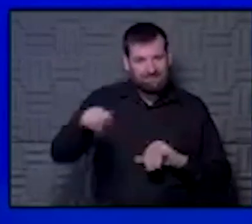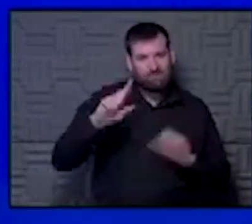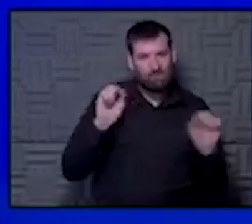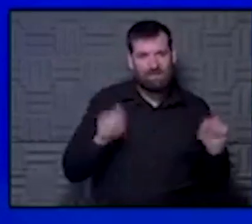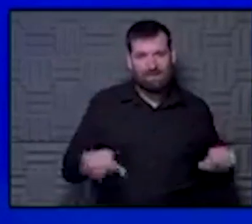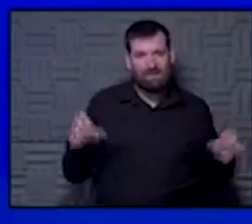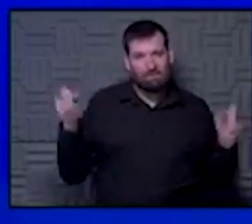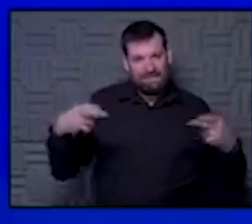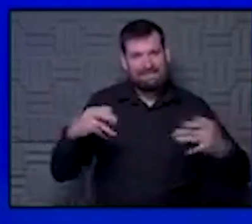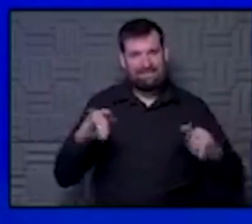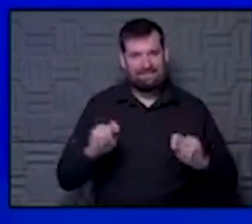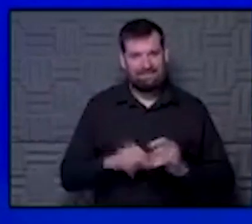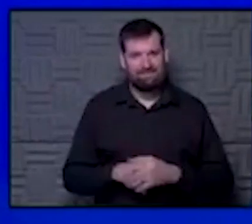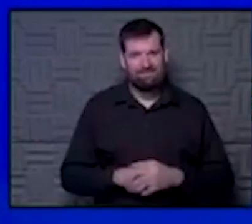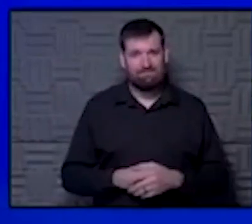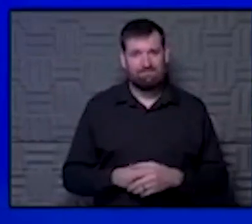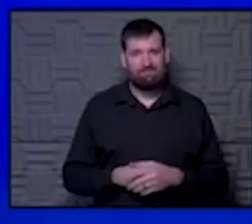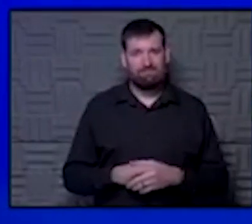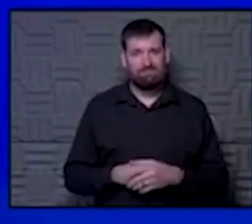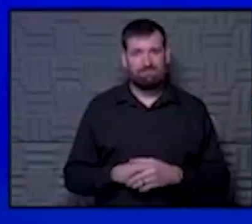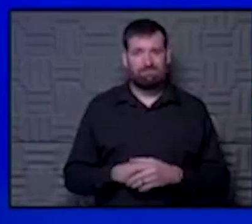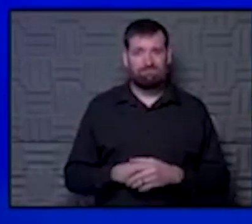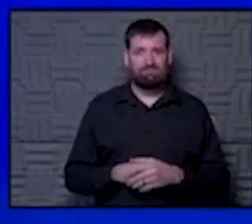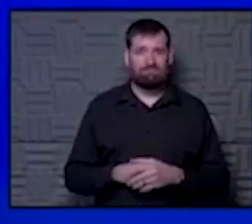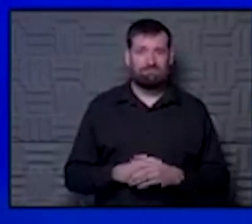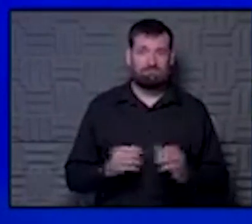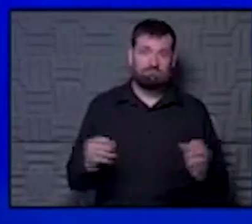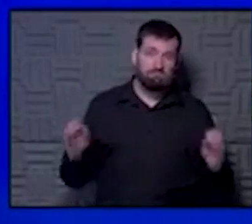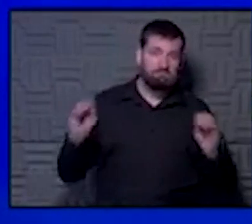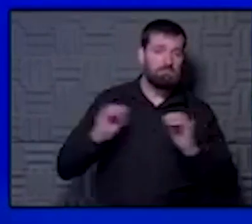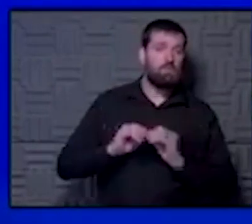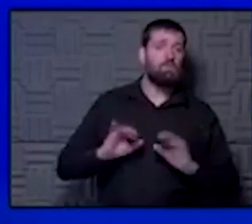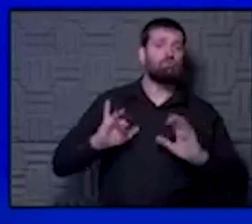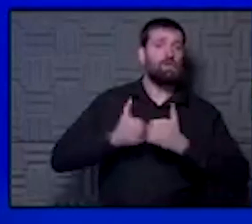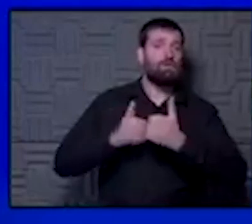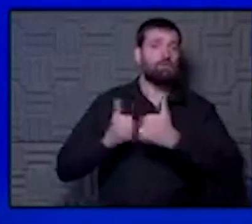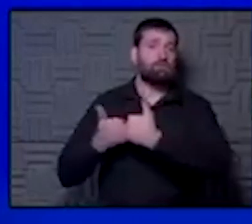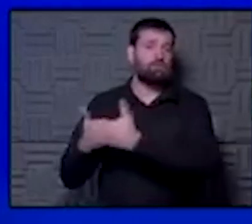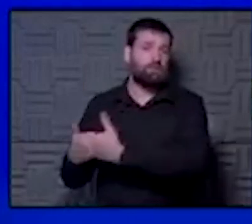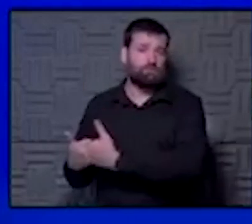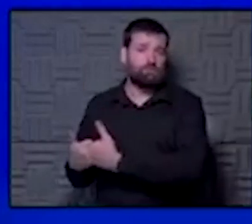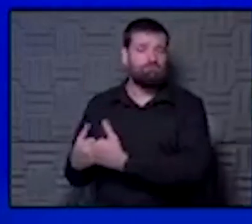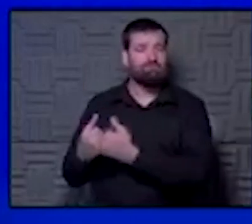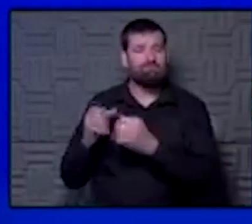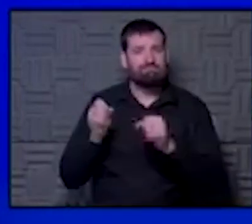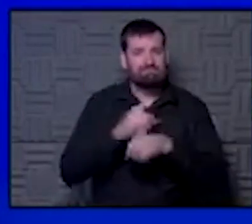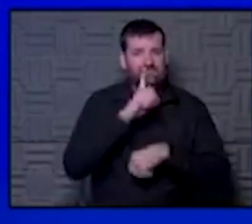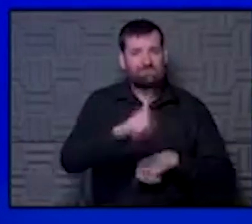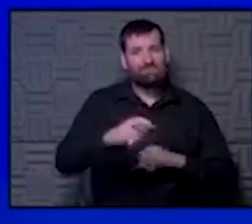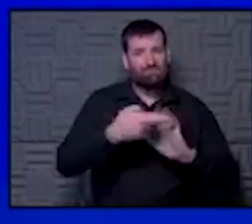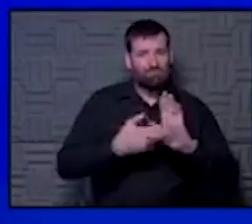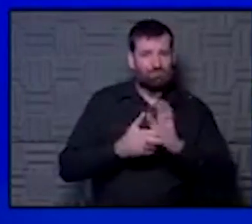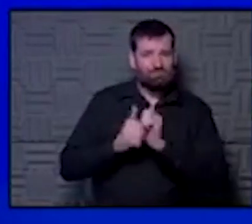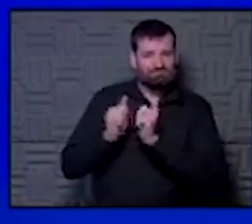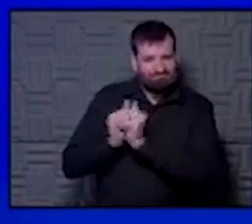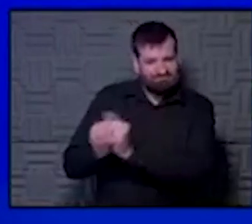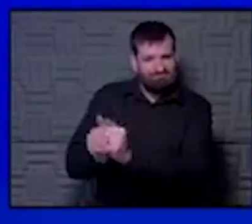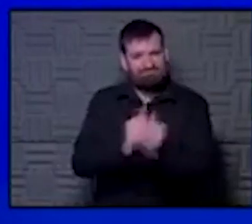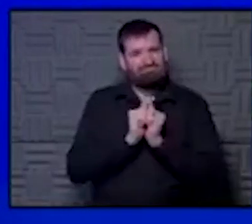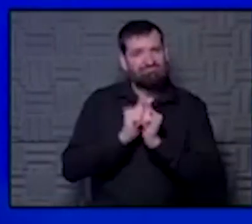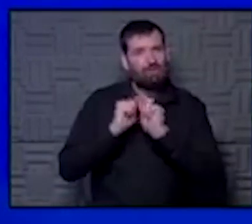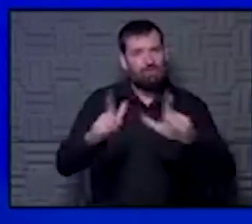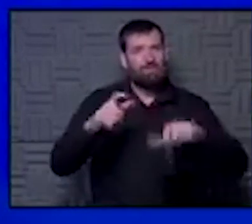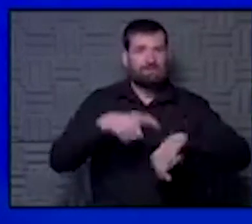it. But if there's more out there and it gets a little more challenging, you got to make sure the rules are with you all the